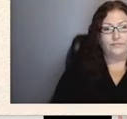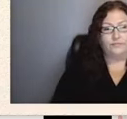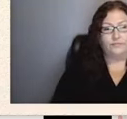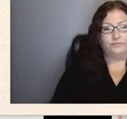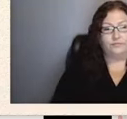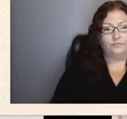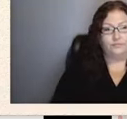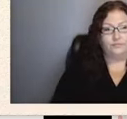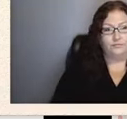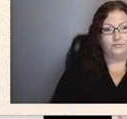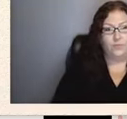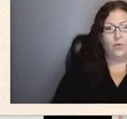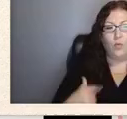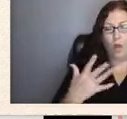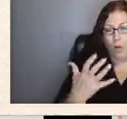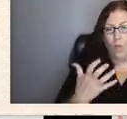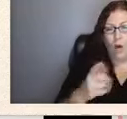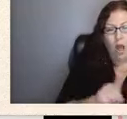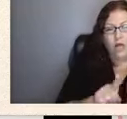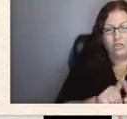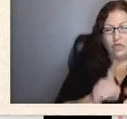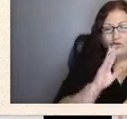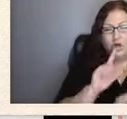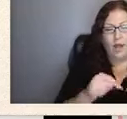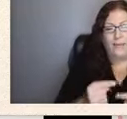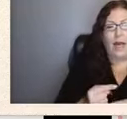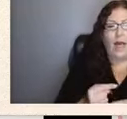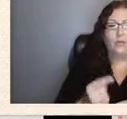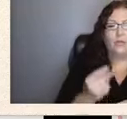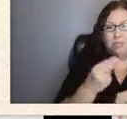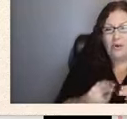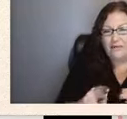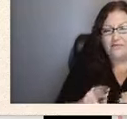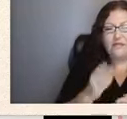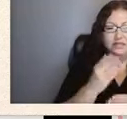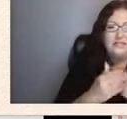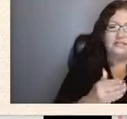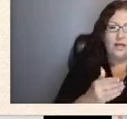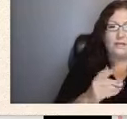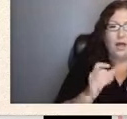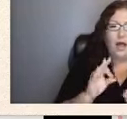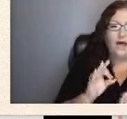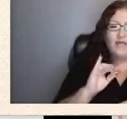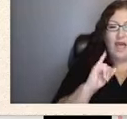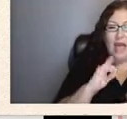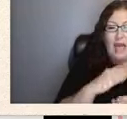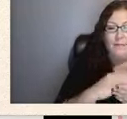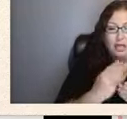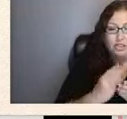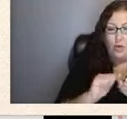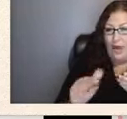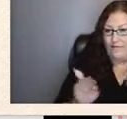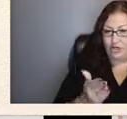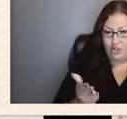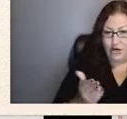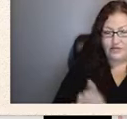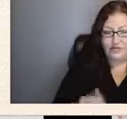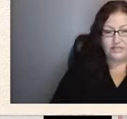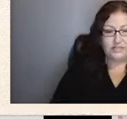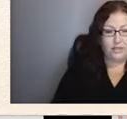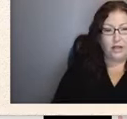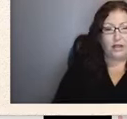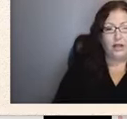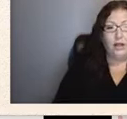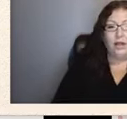We wanted to also kind of talk about briefly some of the iBudget waiver services. The